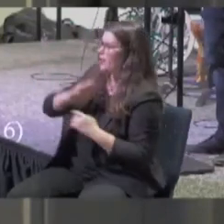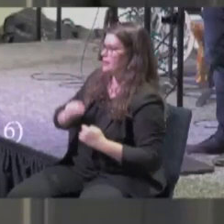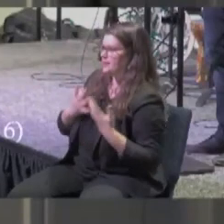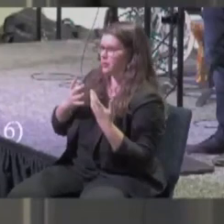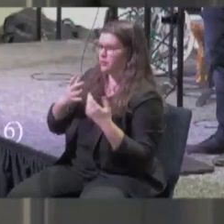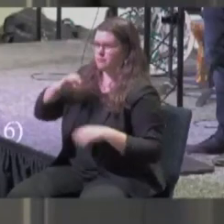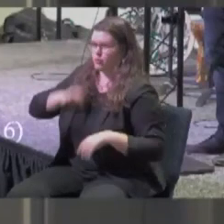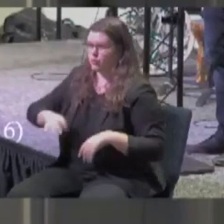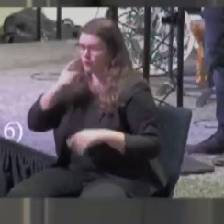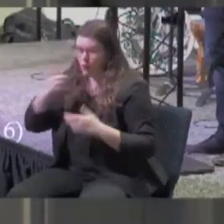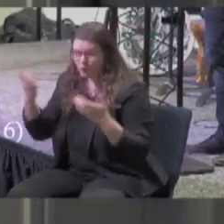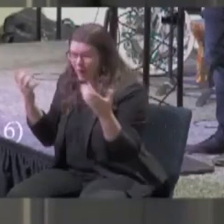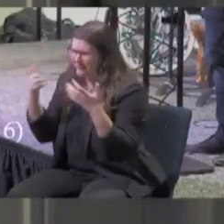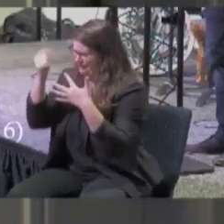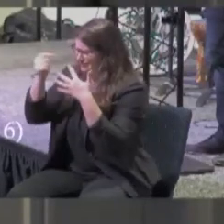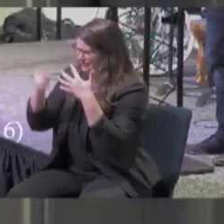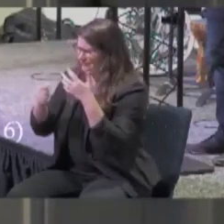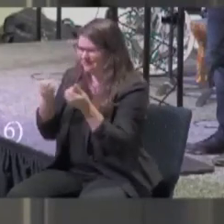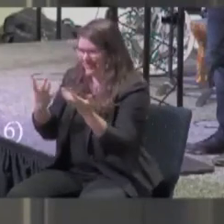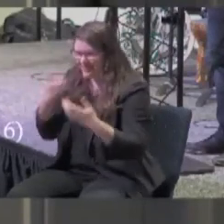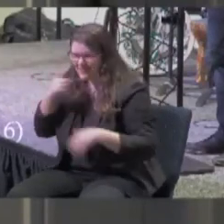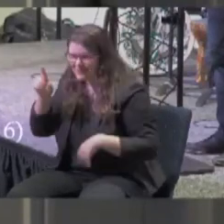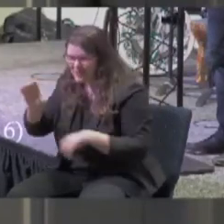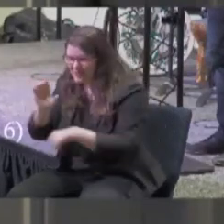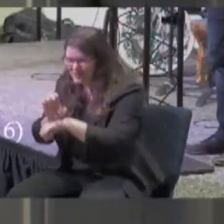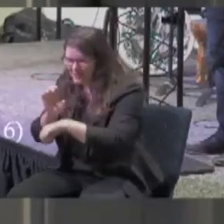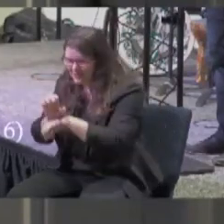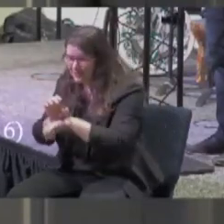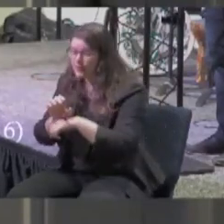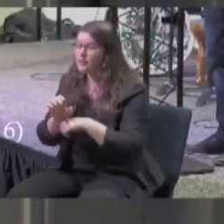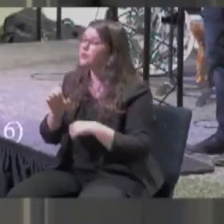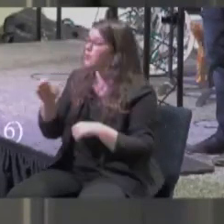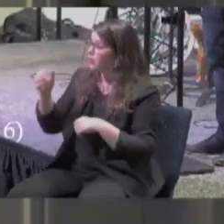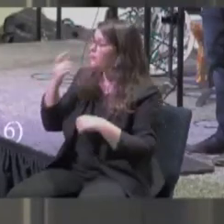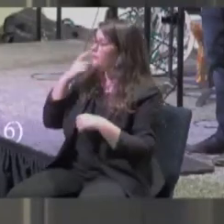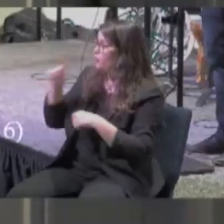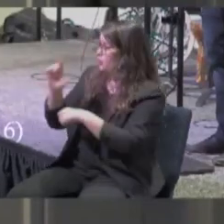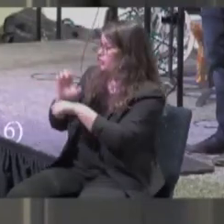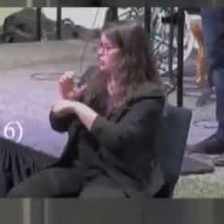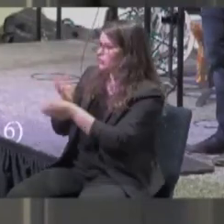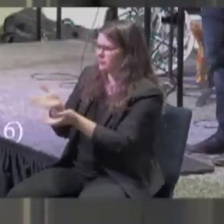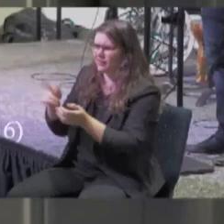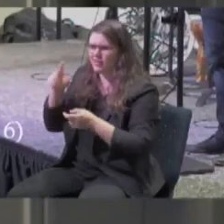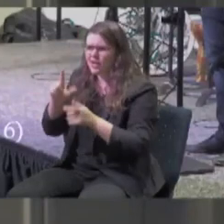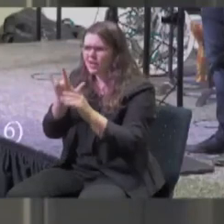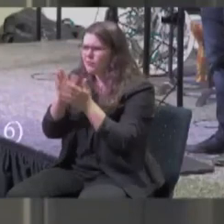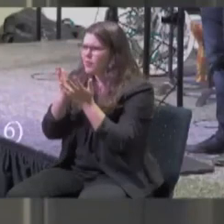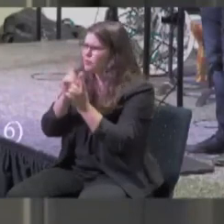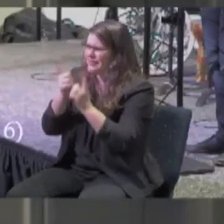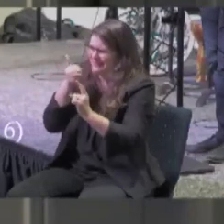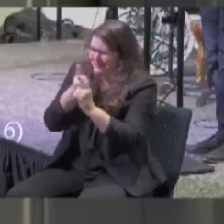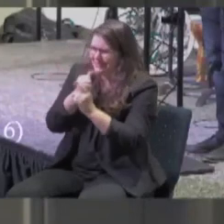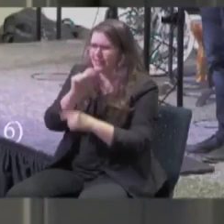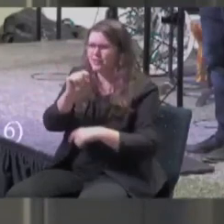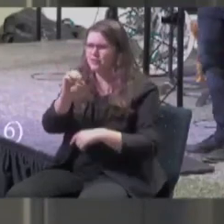As tools, Bible translations usually need to be instrumental rather than documentary.